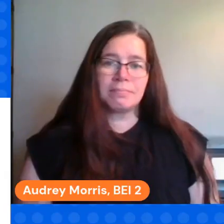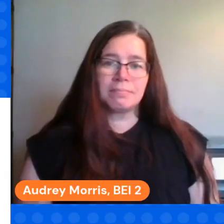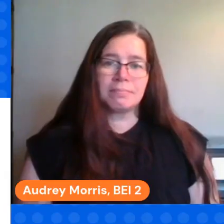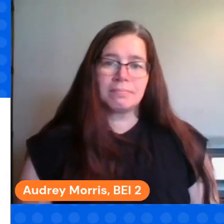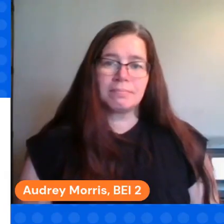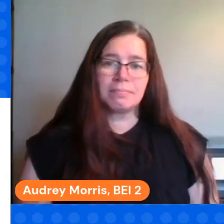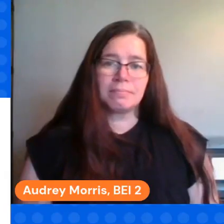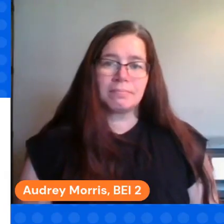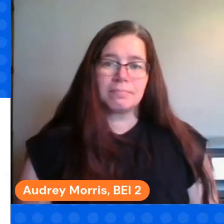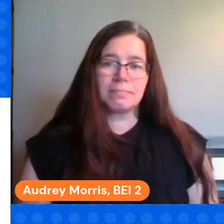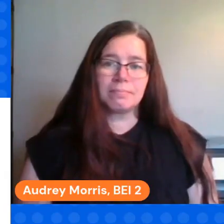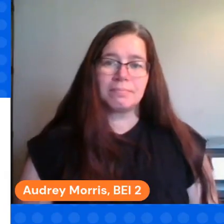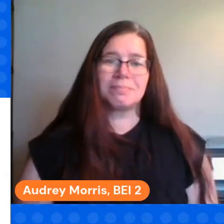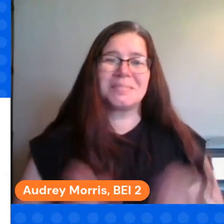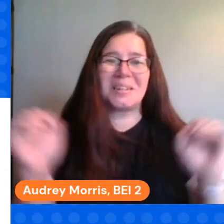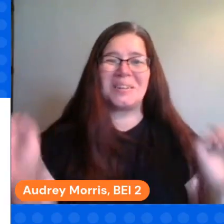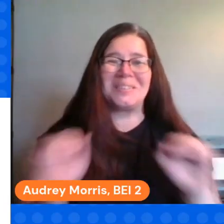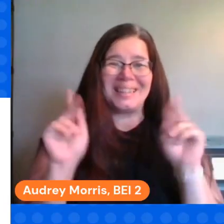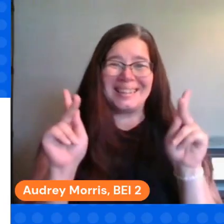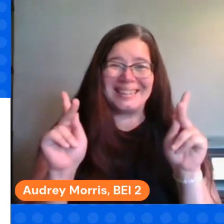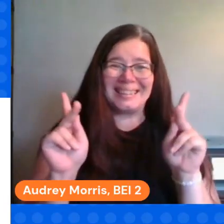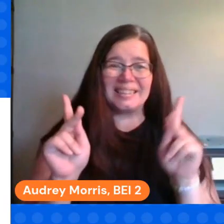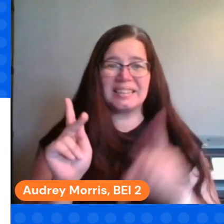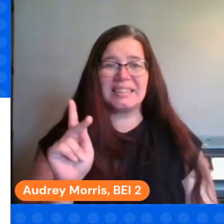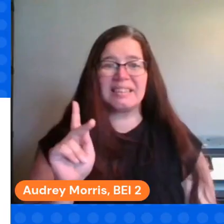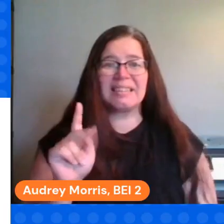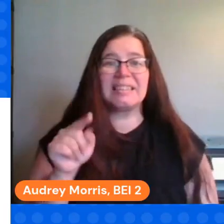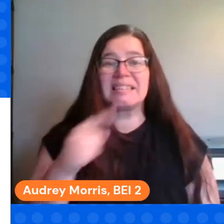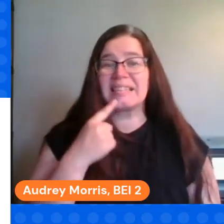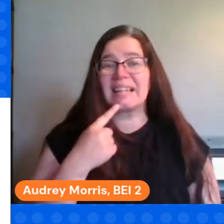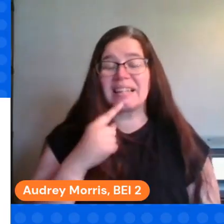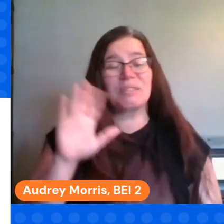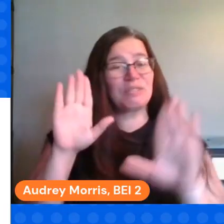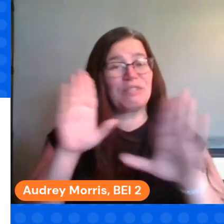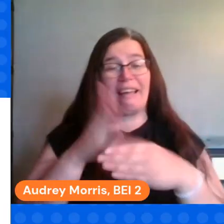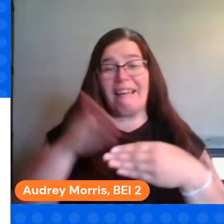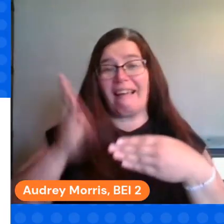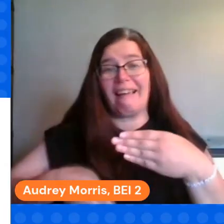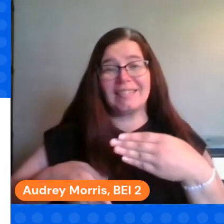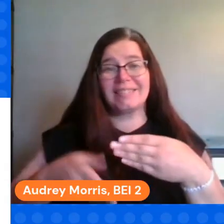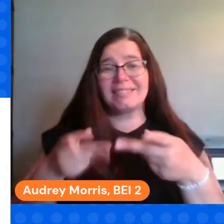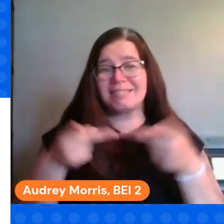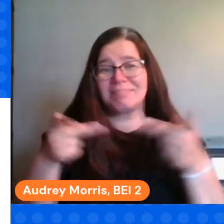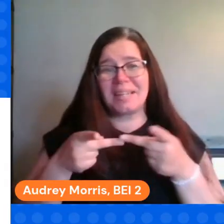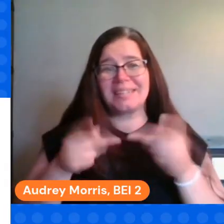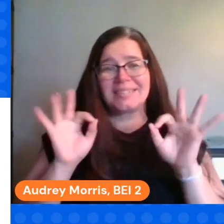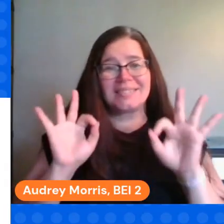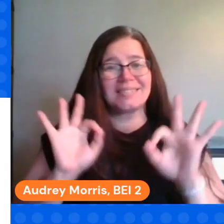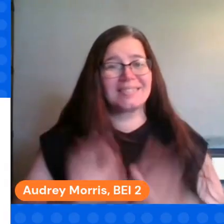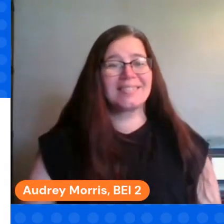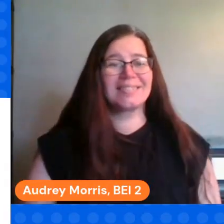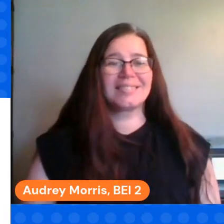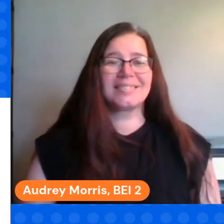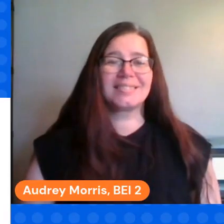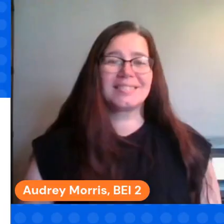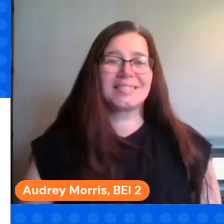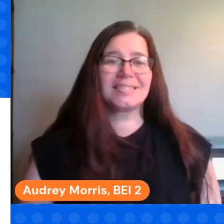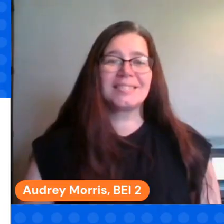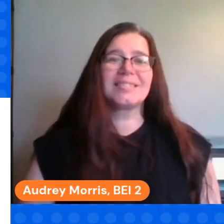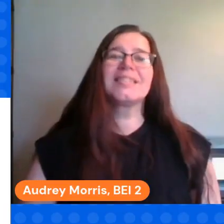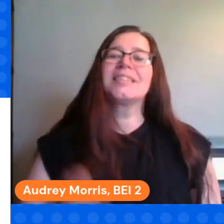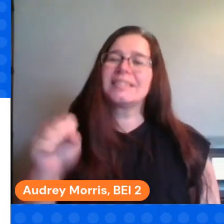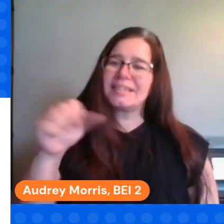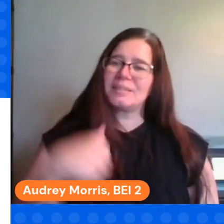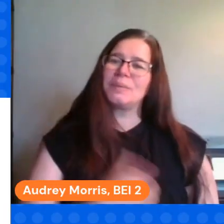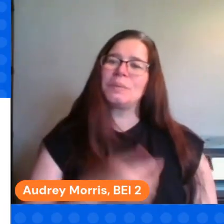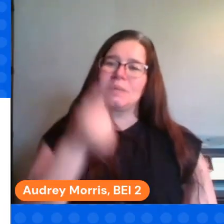Yay. I think that's a great place to end. Yeah. Yeah. Well said. Just say yes, we agree, and we